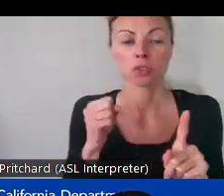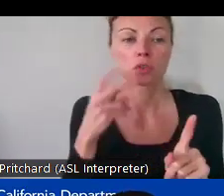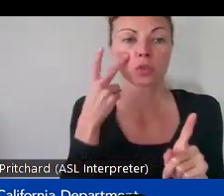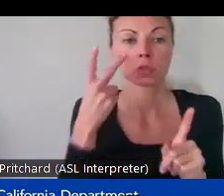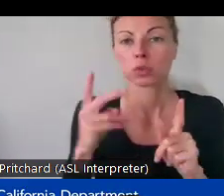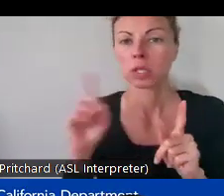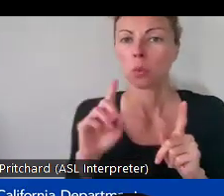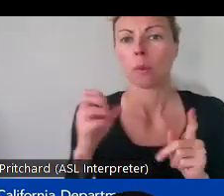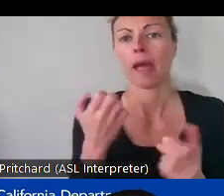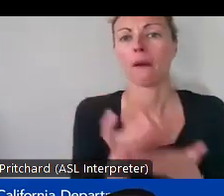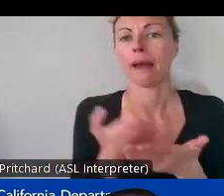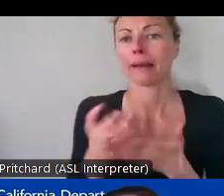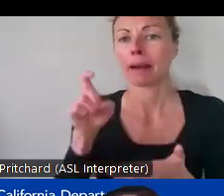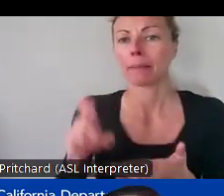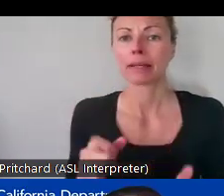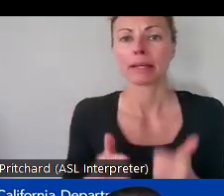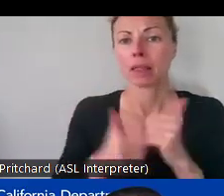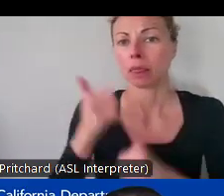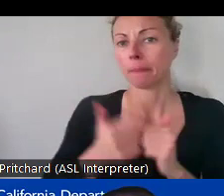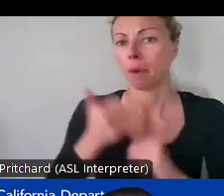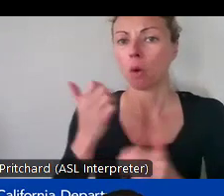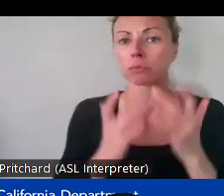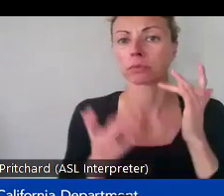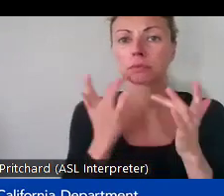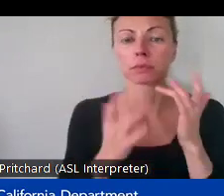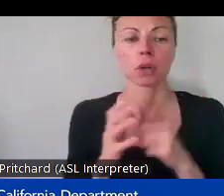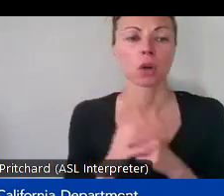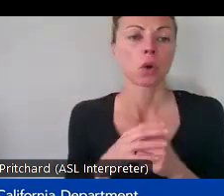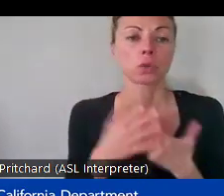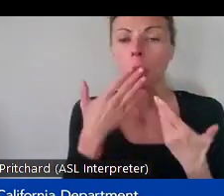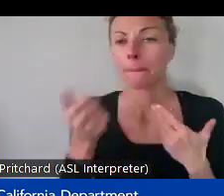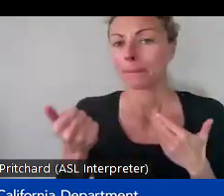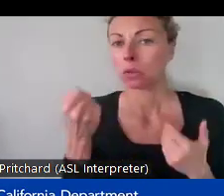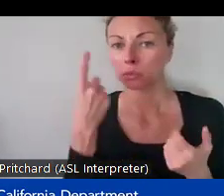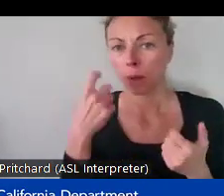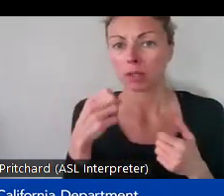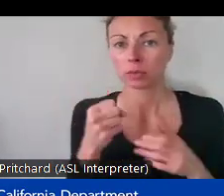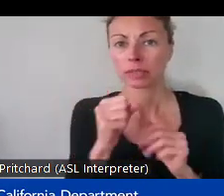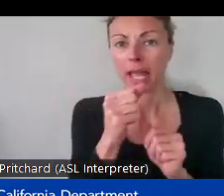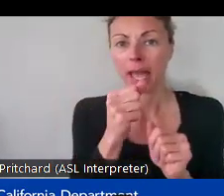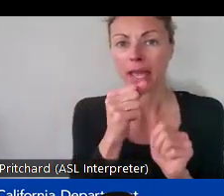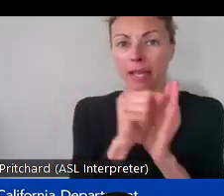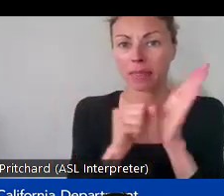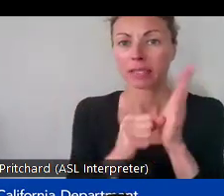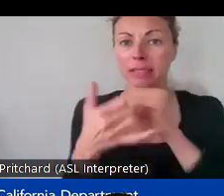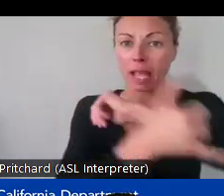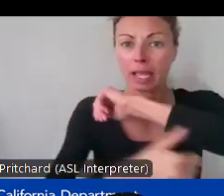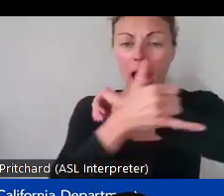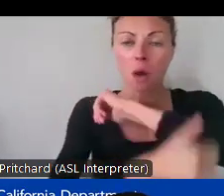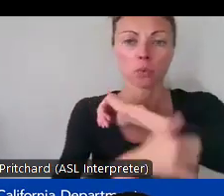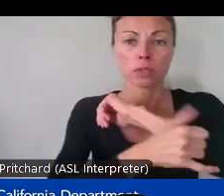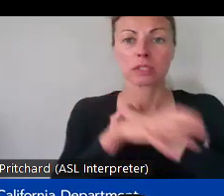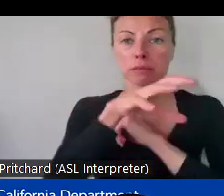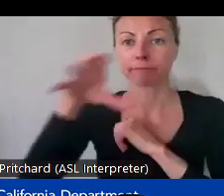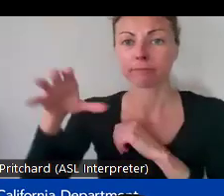And essentially, we wanted a data-driven method to better understand need throughout the state by county. And after conducting a scan, we realized that there's a lot